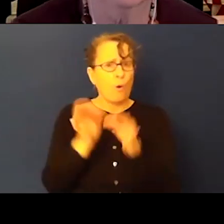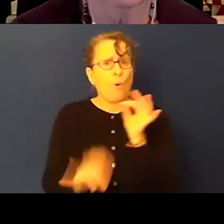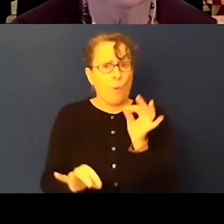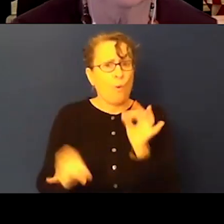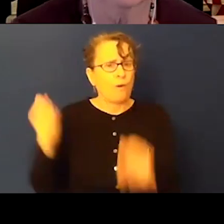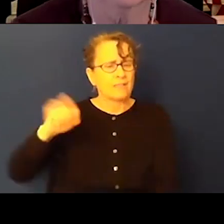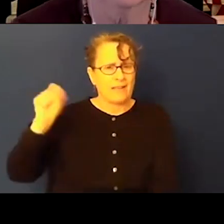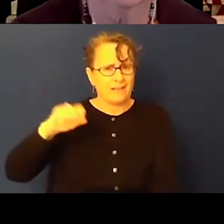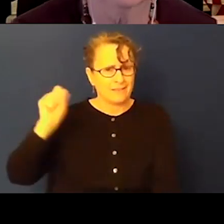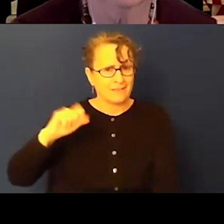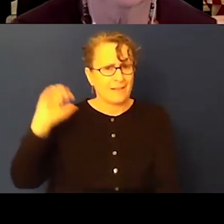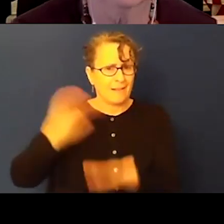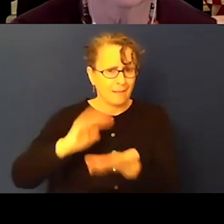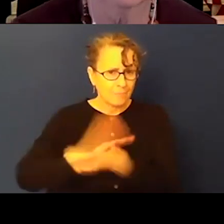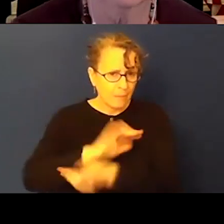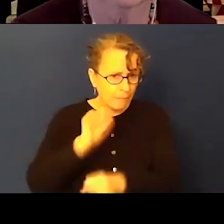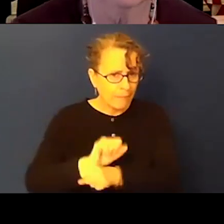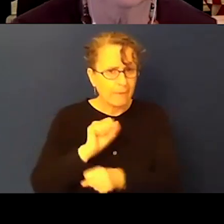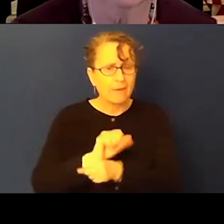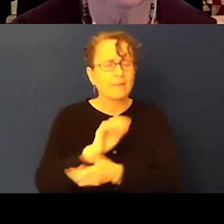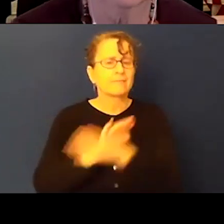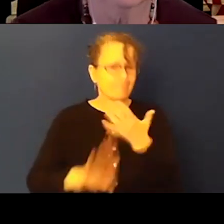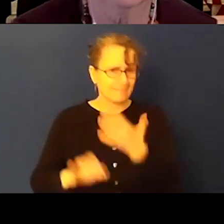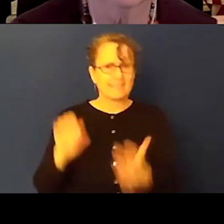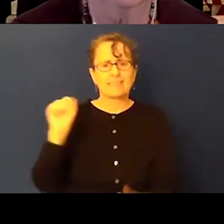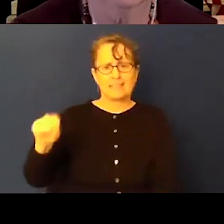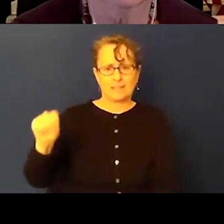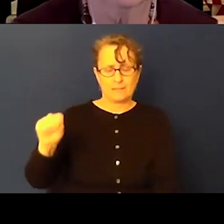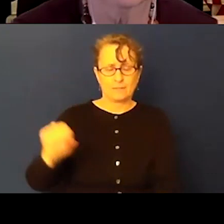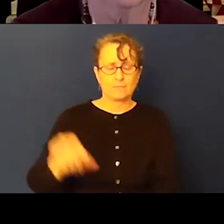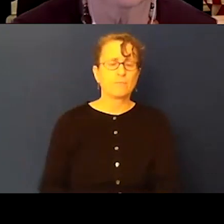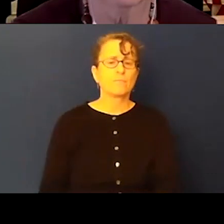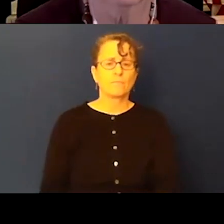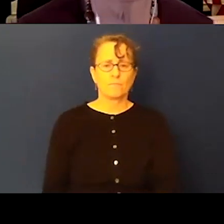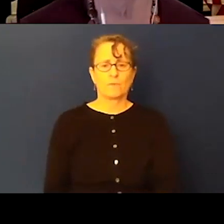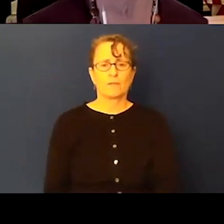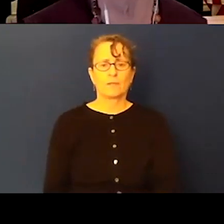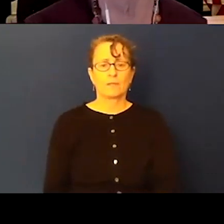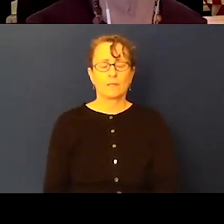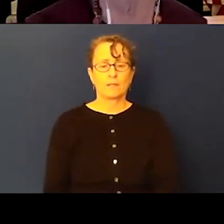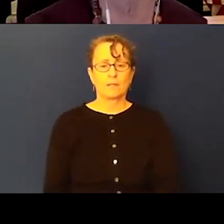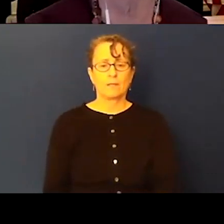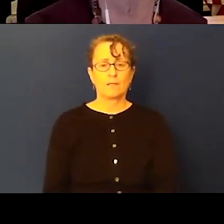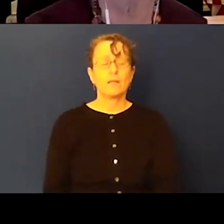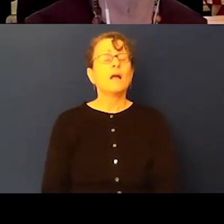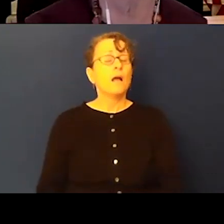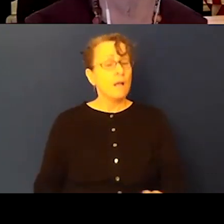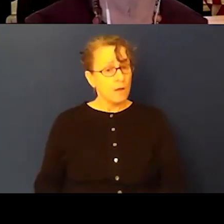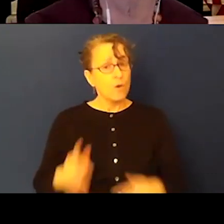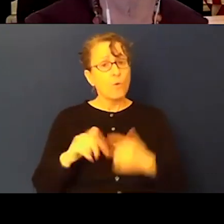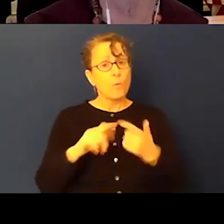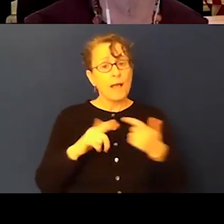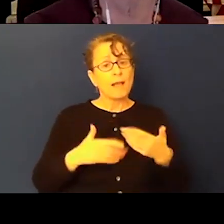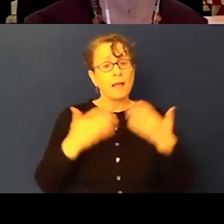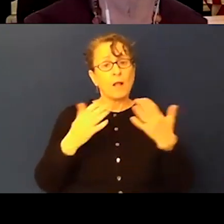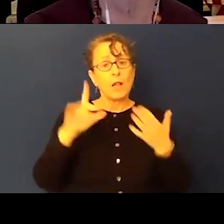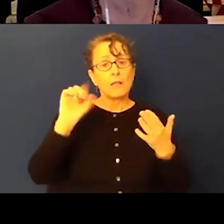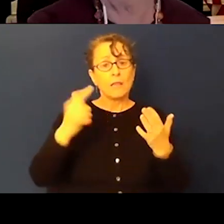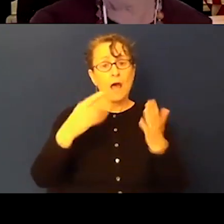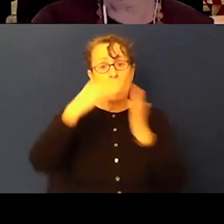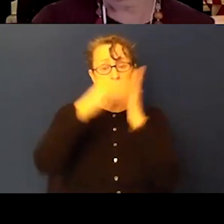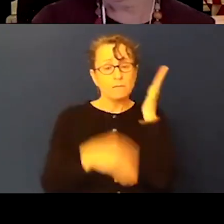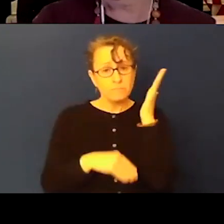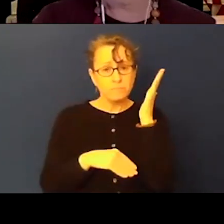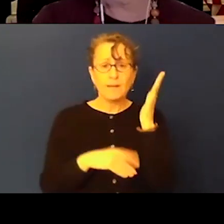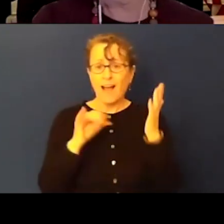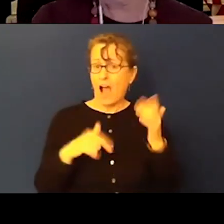And it's also true that I gave some thought to keeping it simple when I proposed the log system. And that's something that